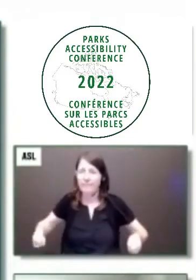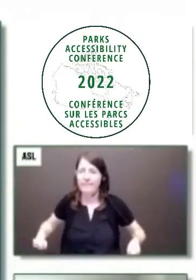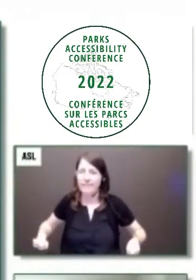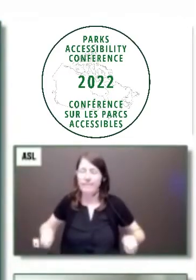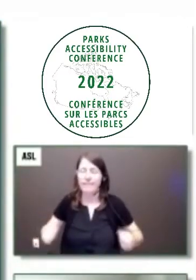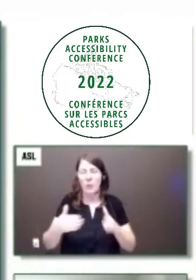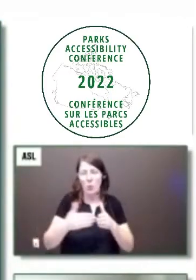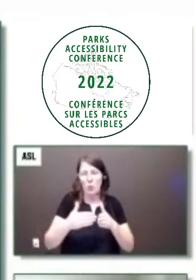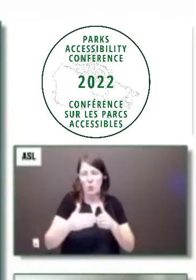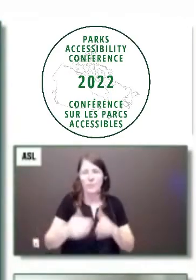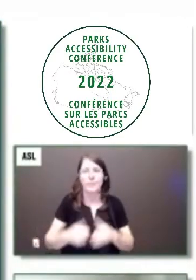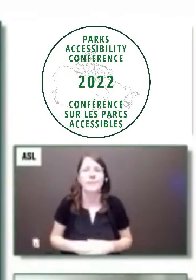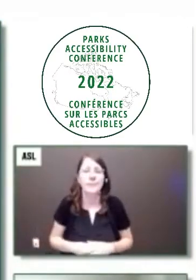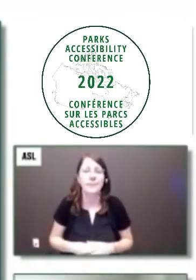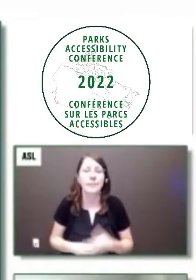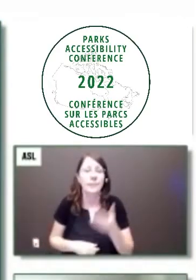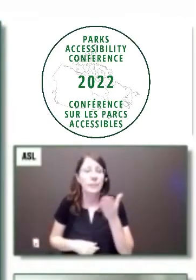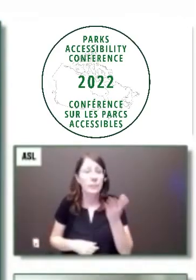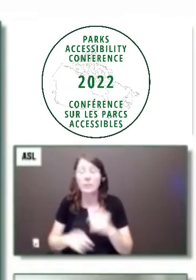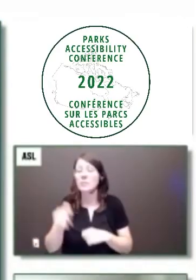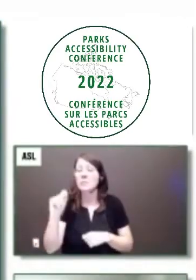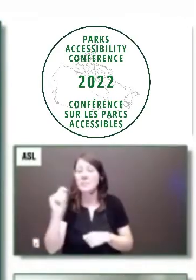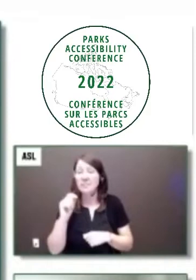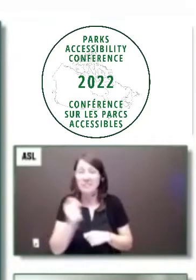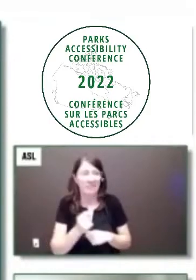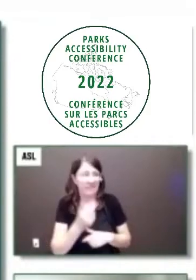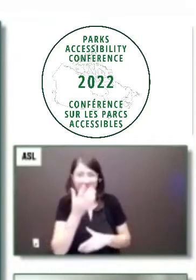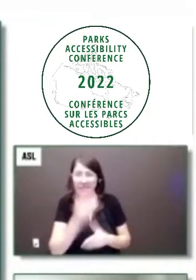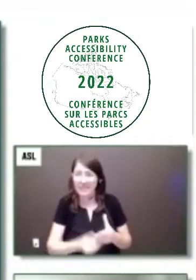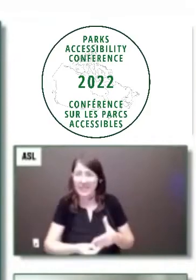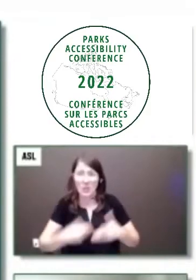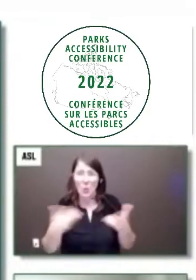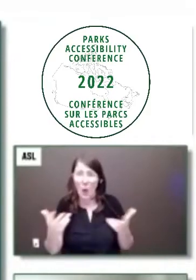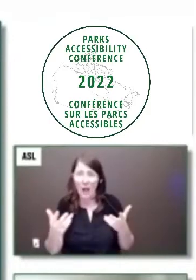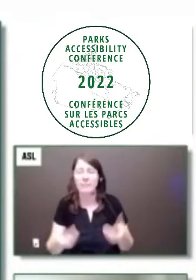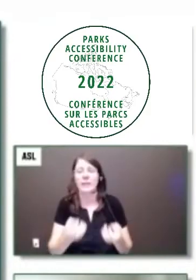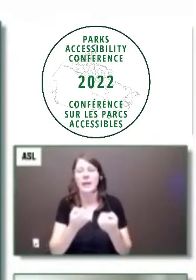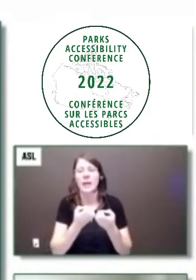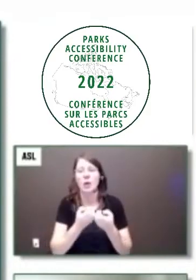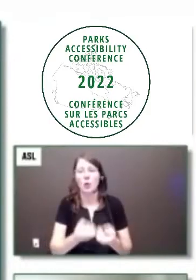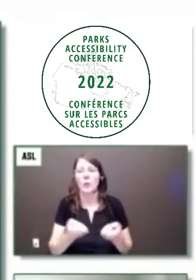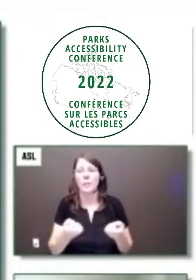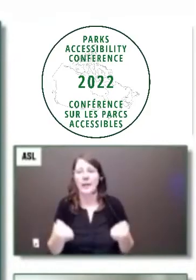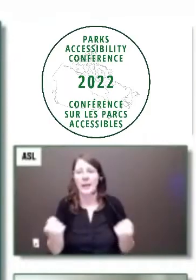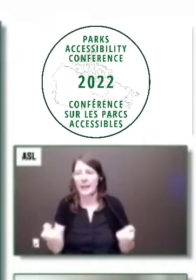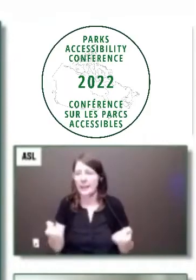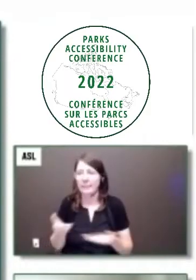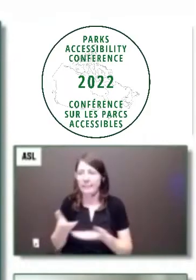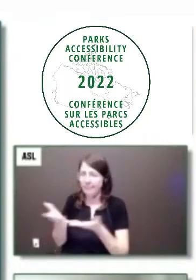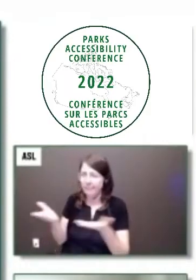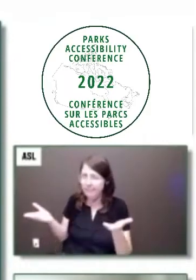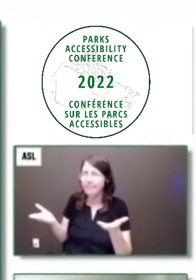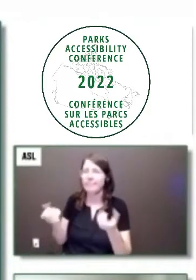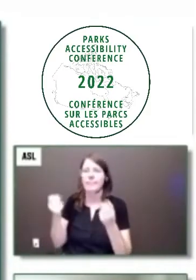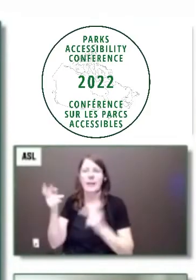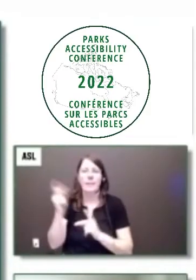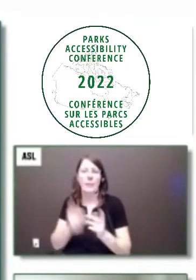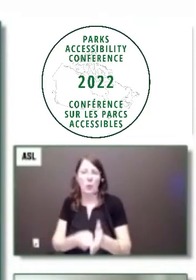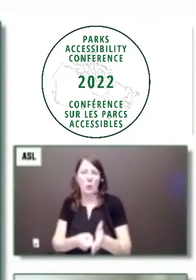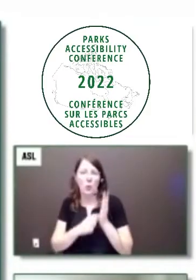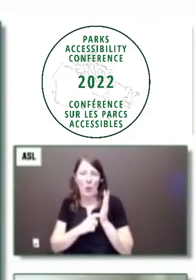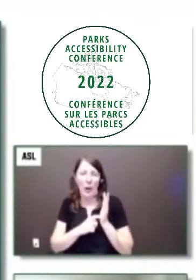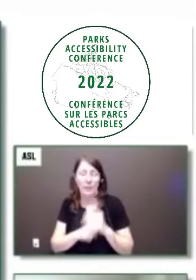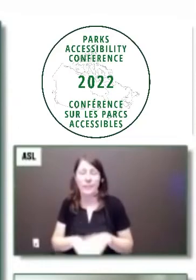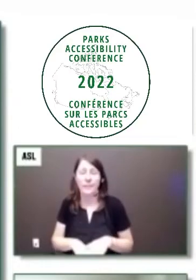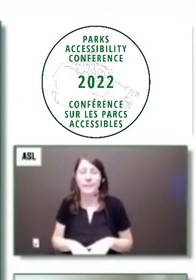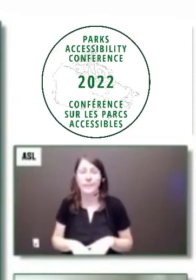The washroom itself also lacks equipment that is very necessary for many people. The current accessible washrooms only contain a tall toilet and